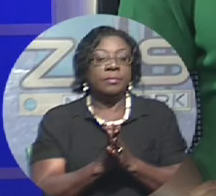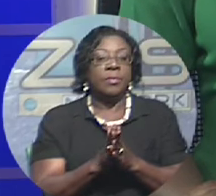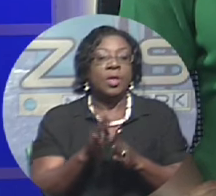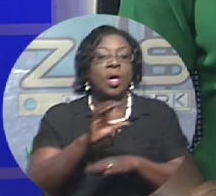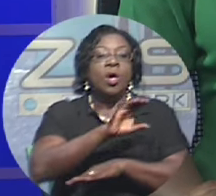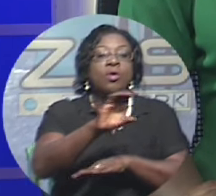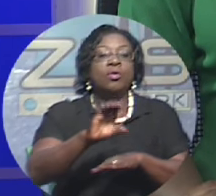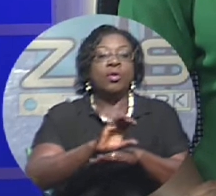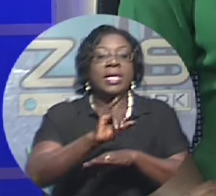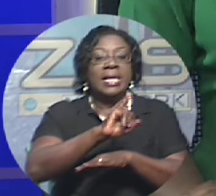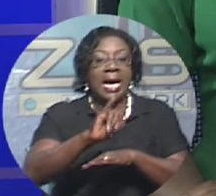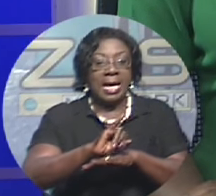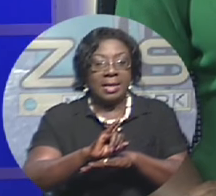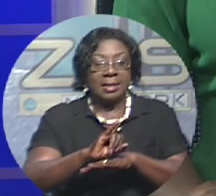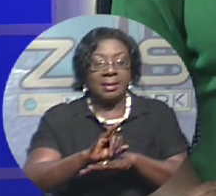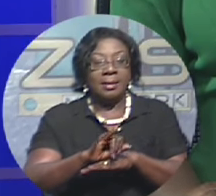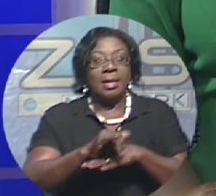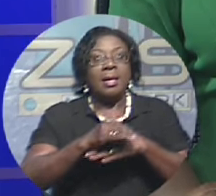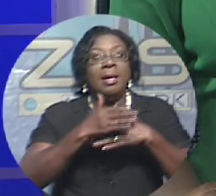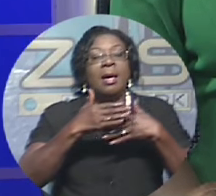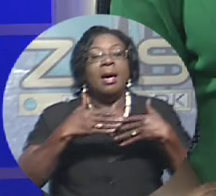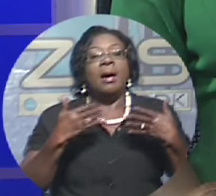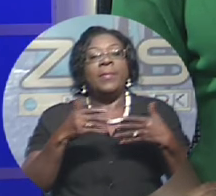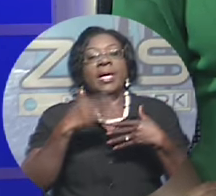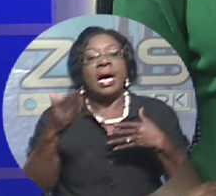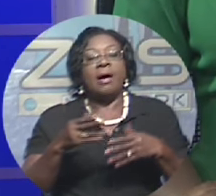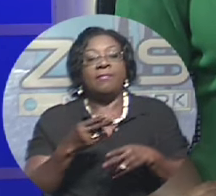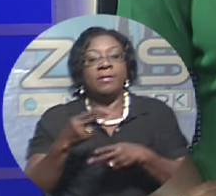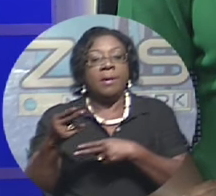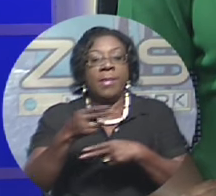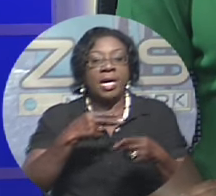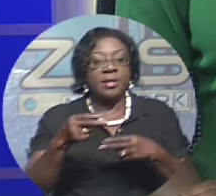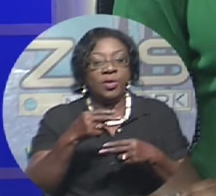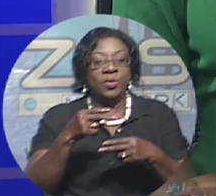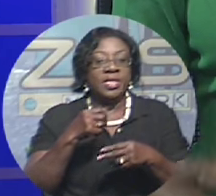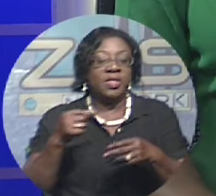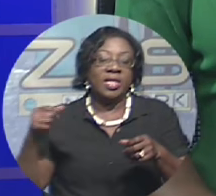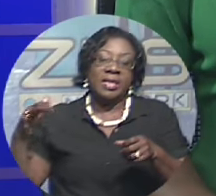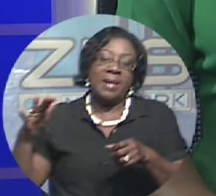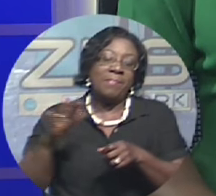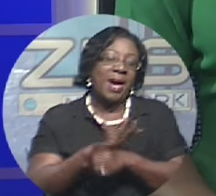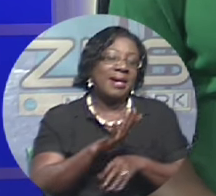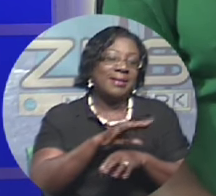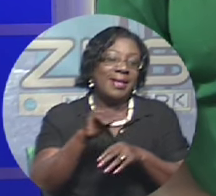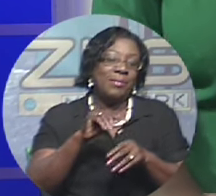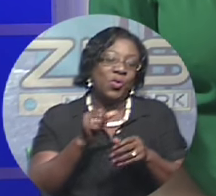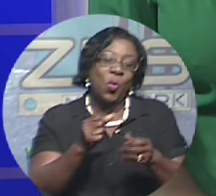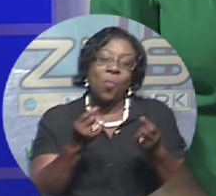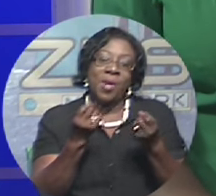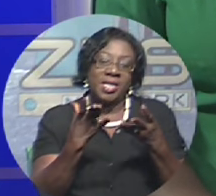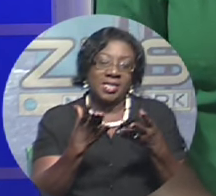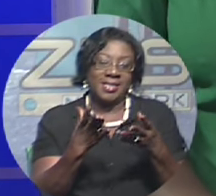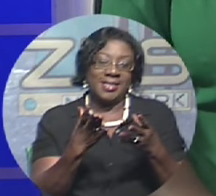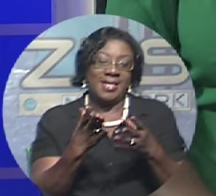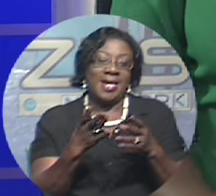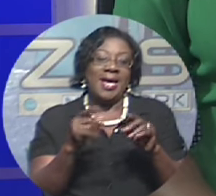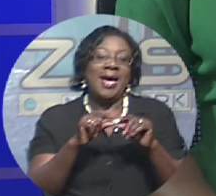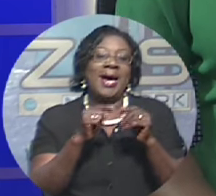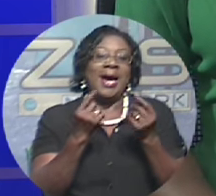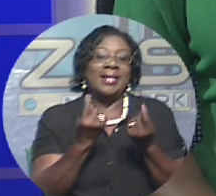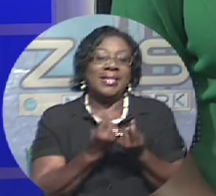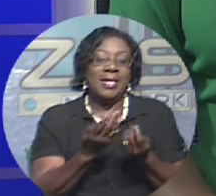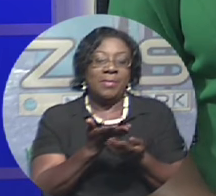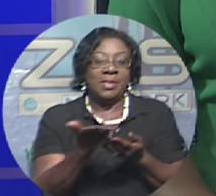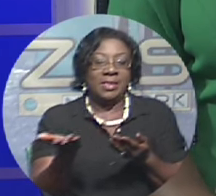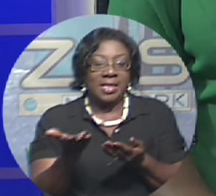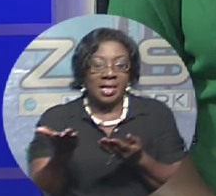Cricket Islanders breathing a sigh of relief after Matthew moved west, sparing them from its wrath. Our team of Vaughn Aubrey and Quincy Jones